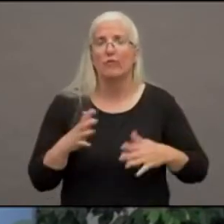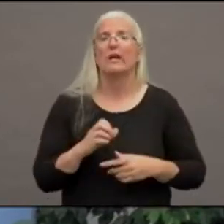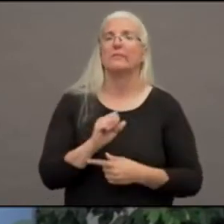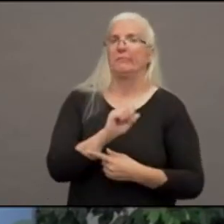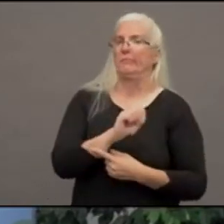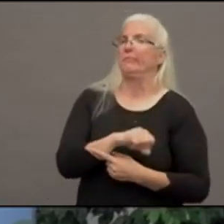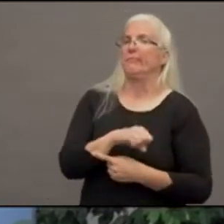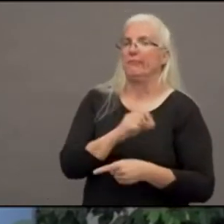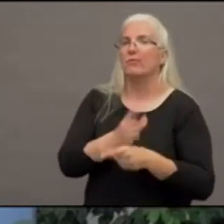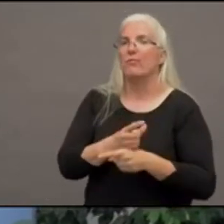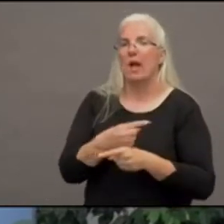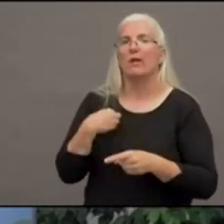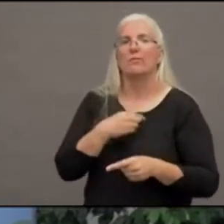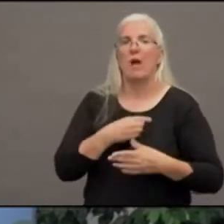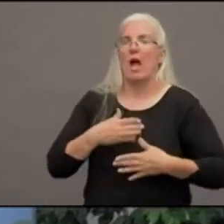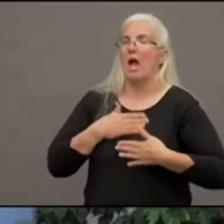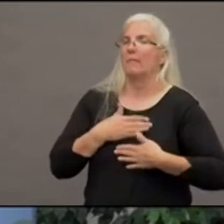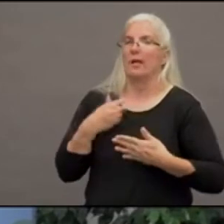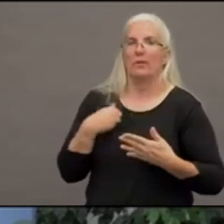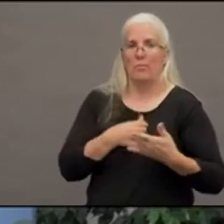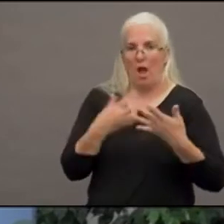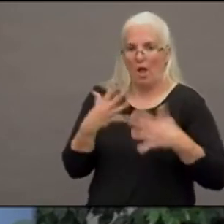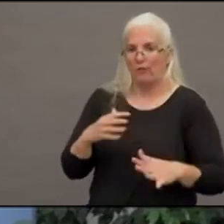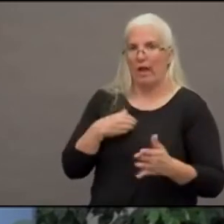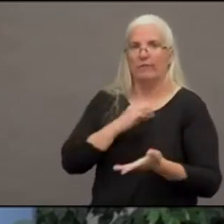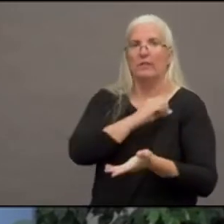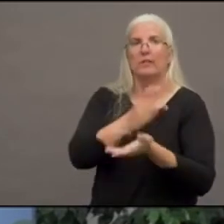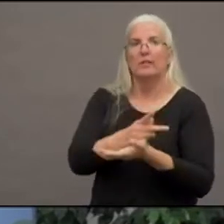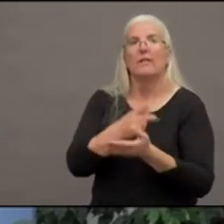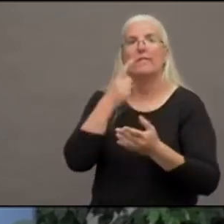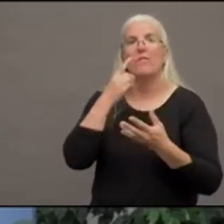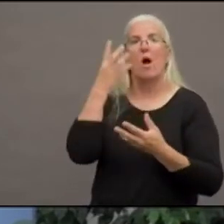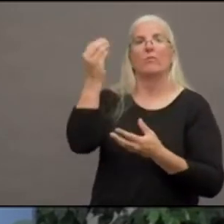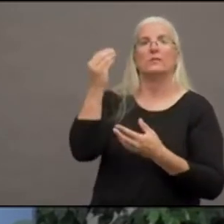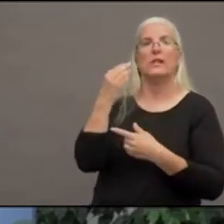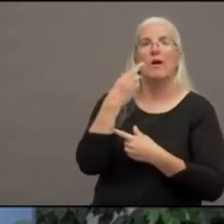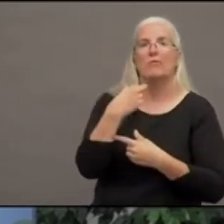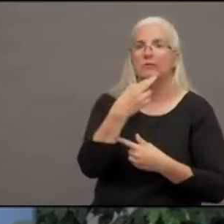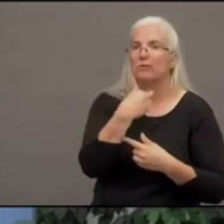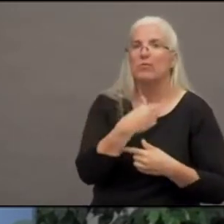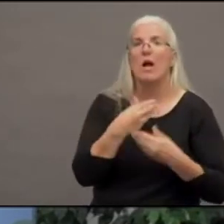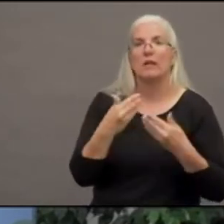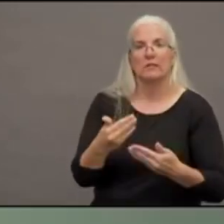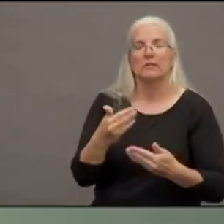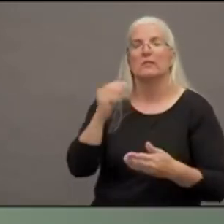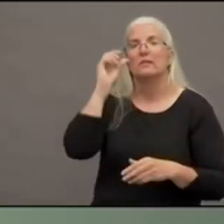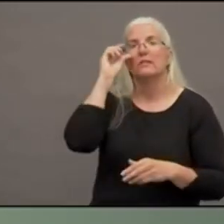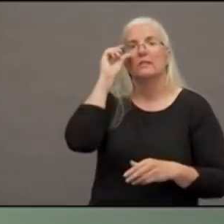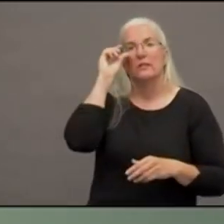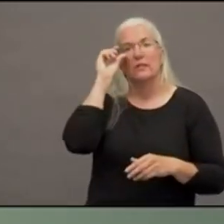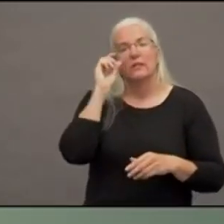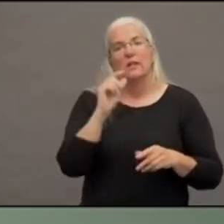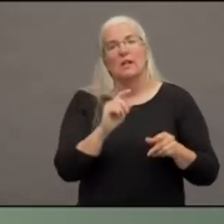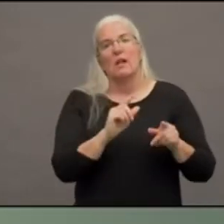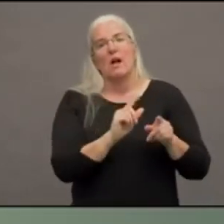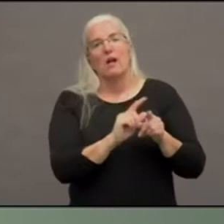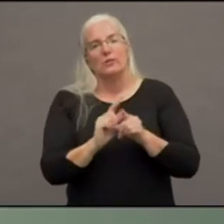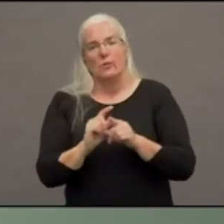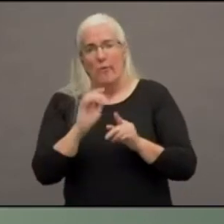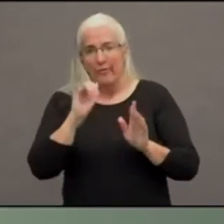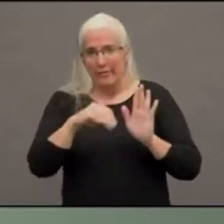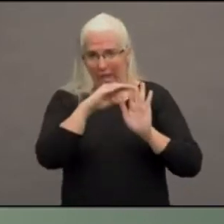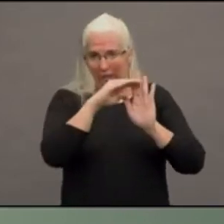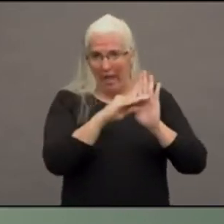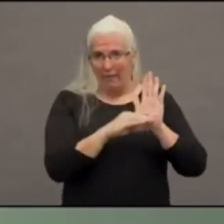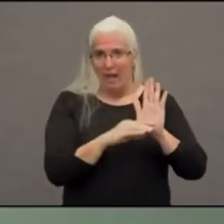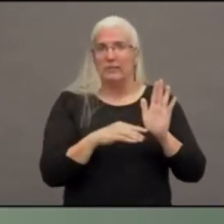We're pleased that the outdoor dining situation has been resolved. You know, that guidance, like I said, is out. And then